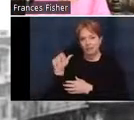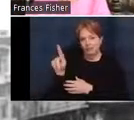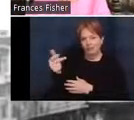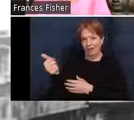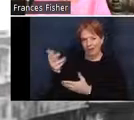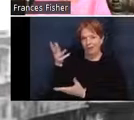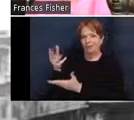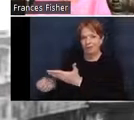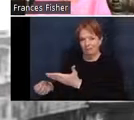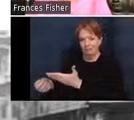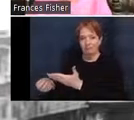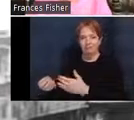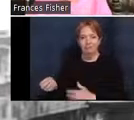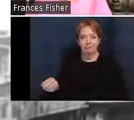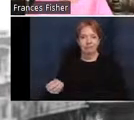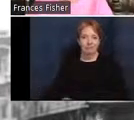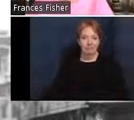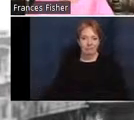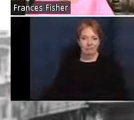real